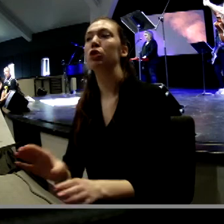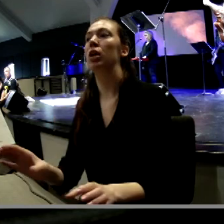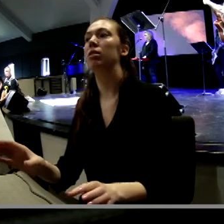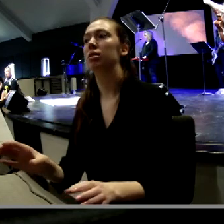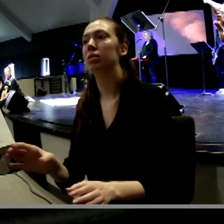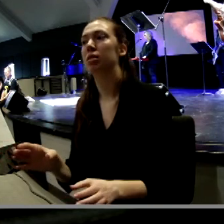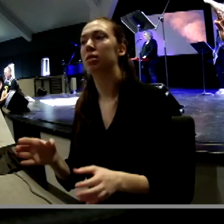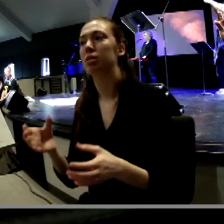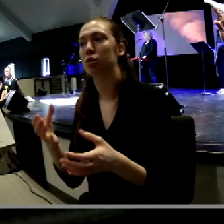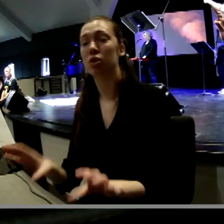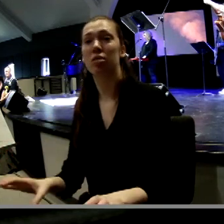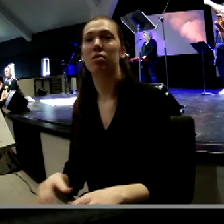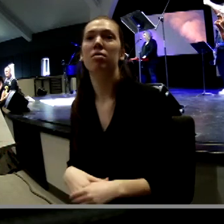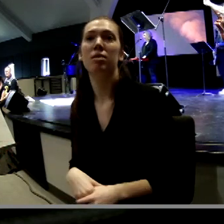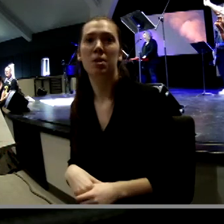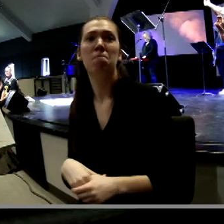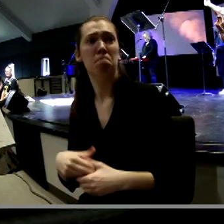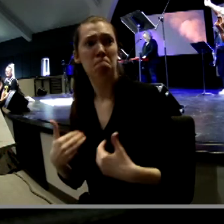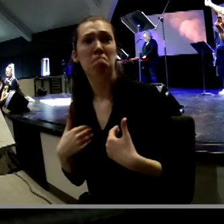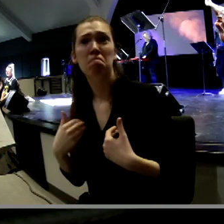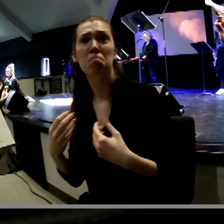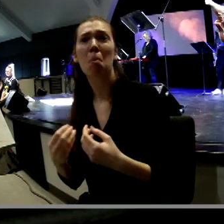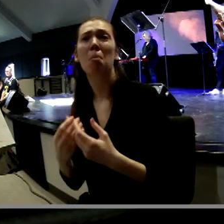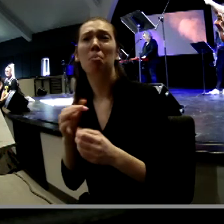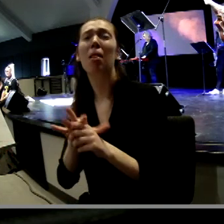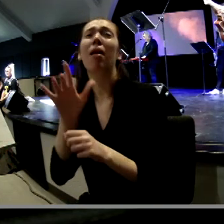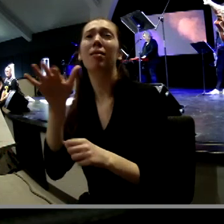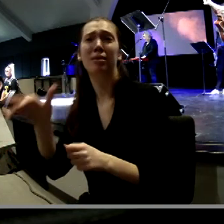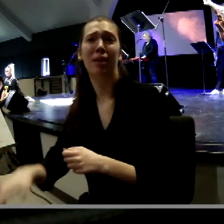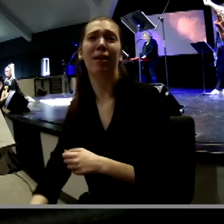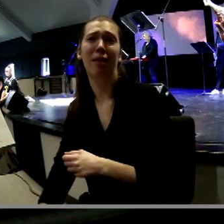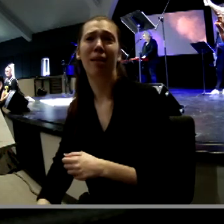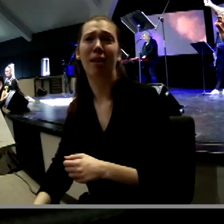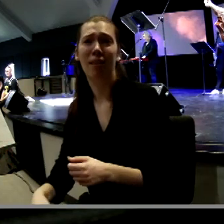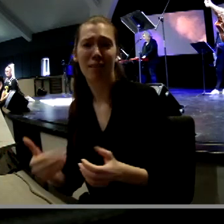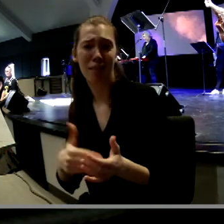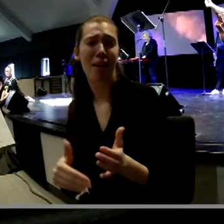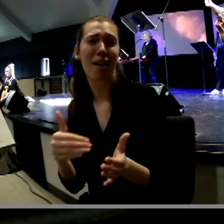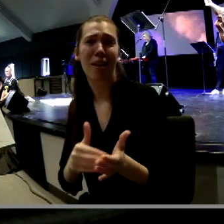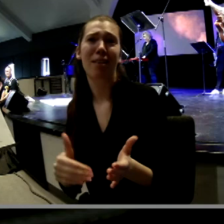And I'm going to keep speaking to the man that you're becoming, the one you